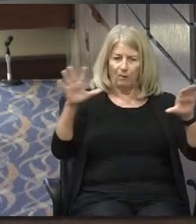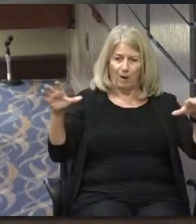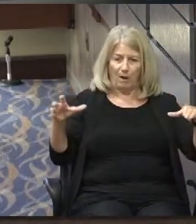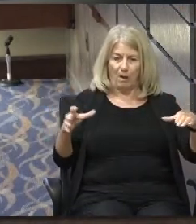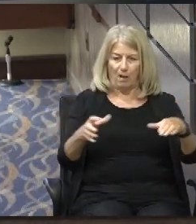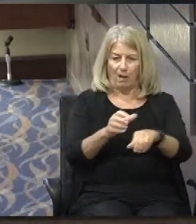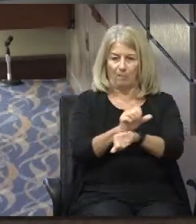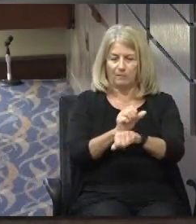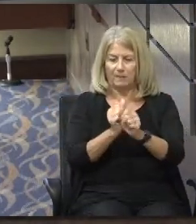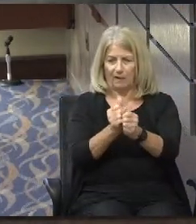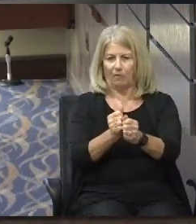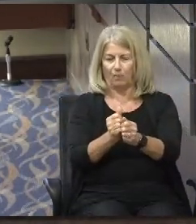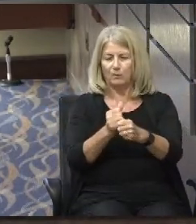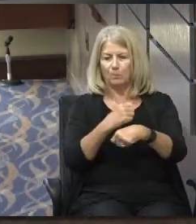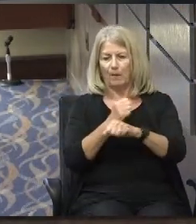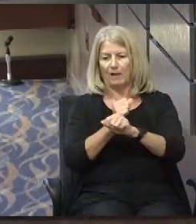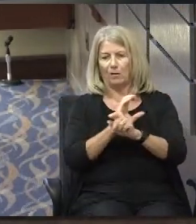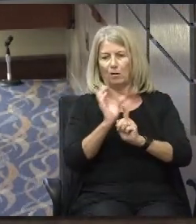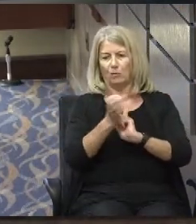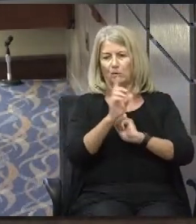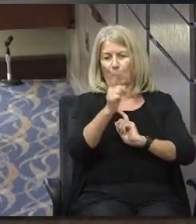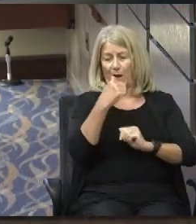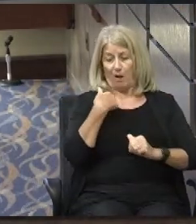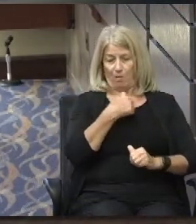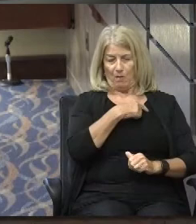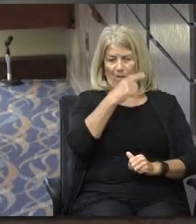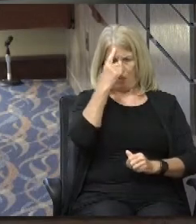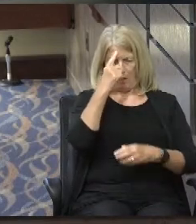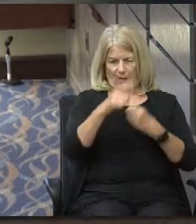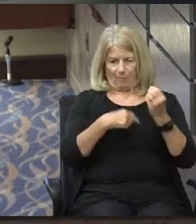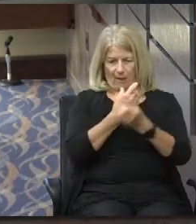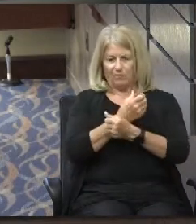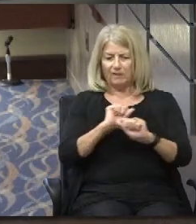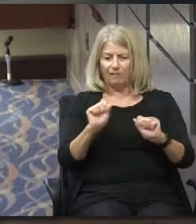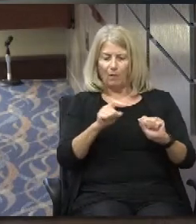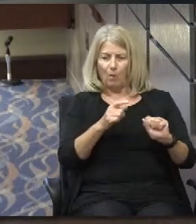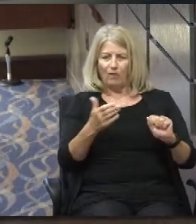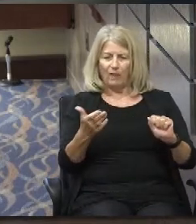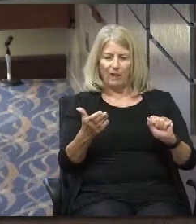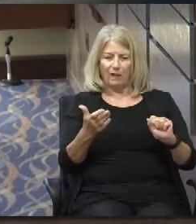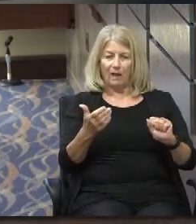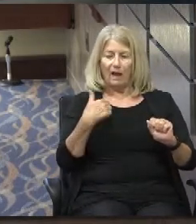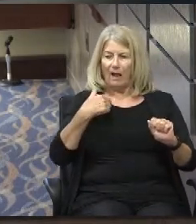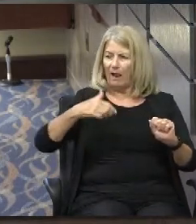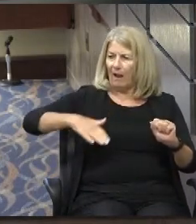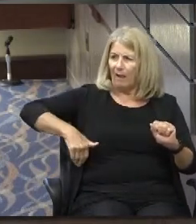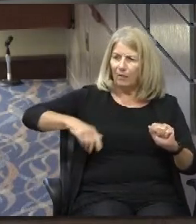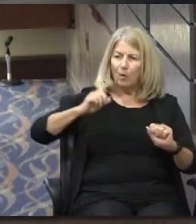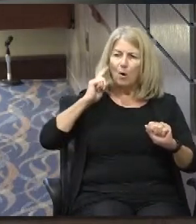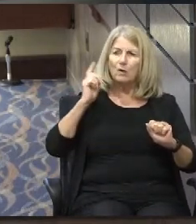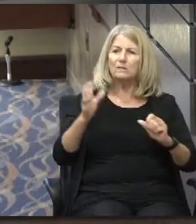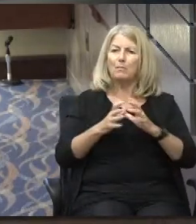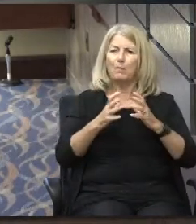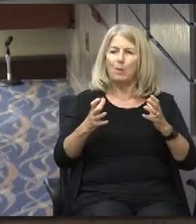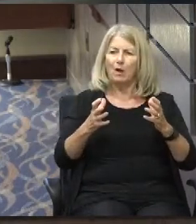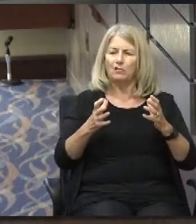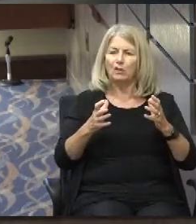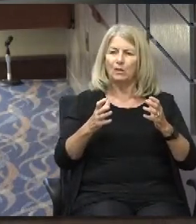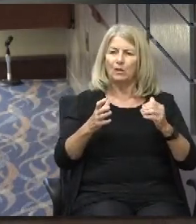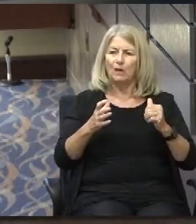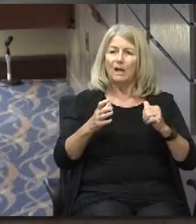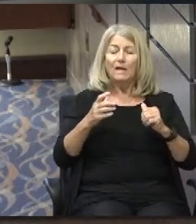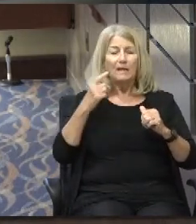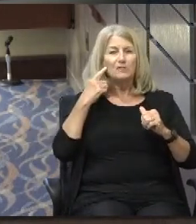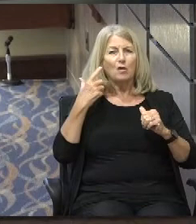and create this culture where we're being thoughtful about safety. And one thing that I haven't heard as much from in this meeting, but is just even the